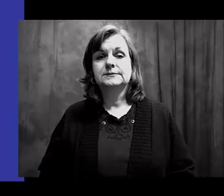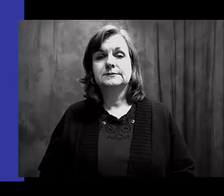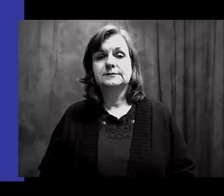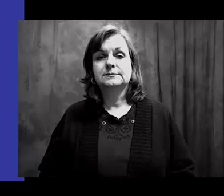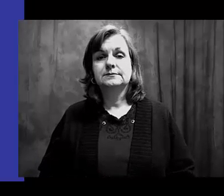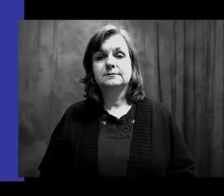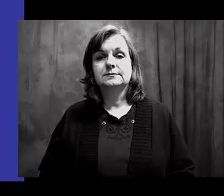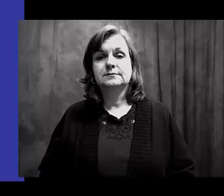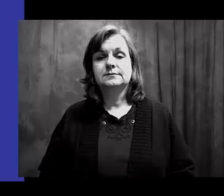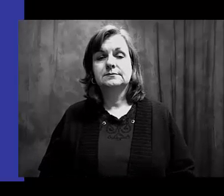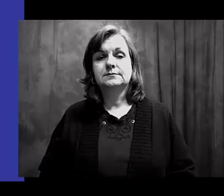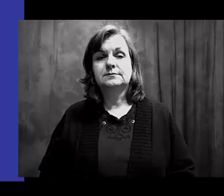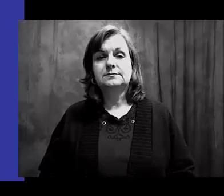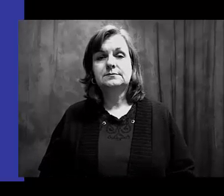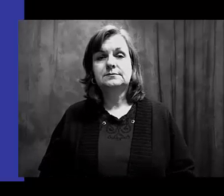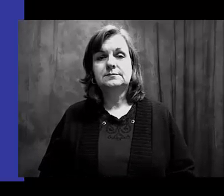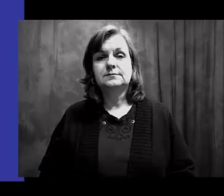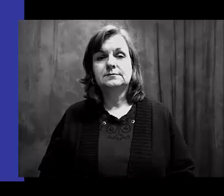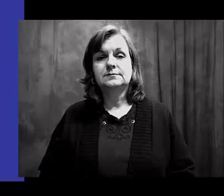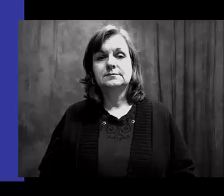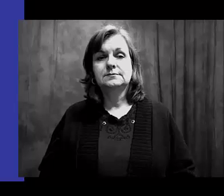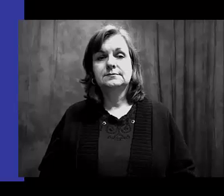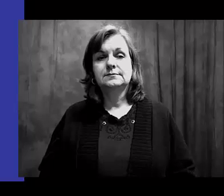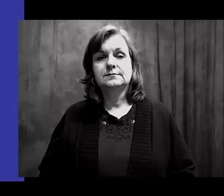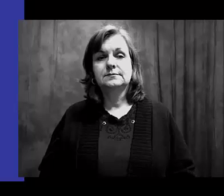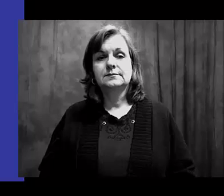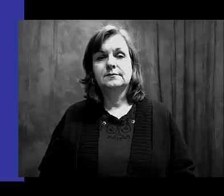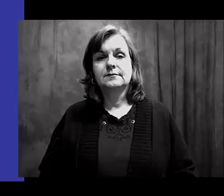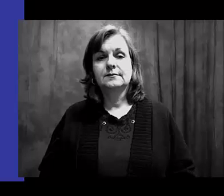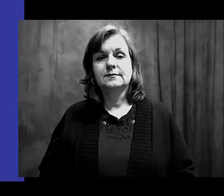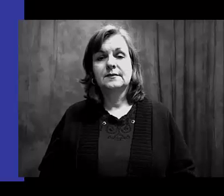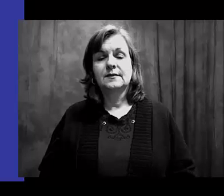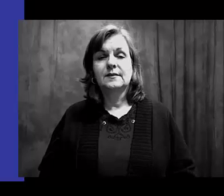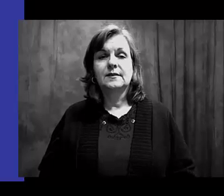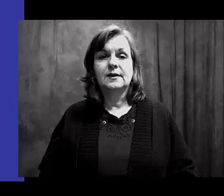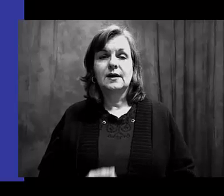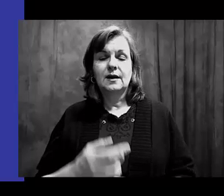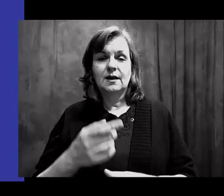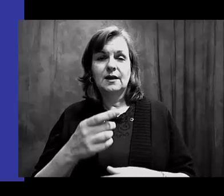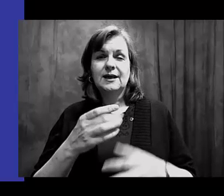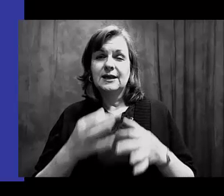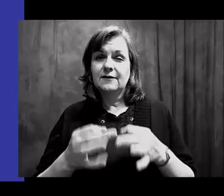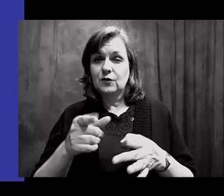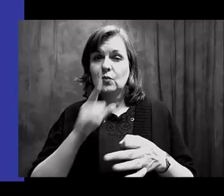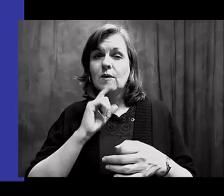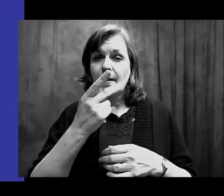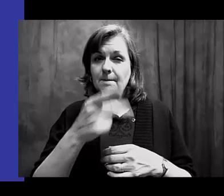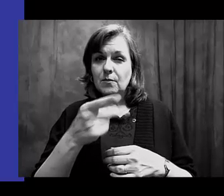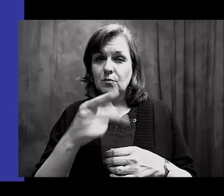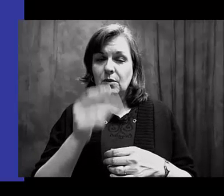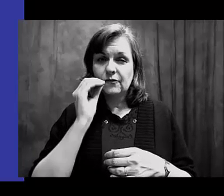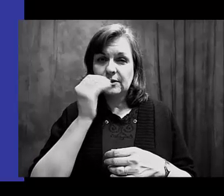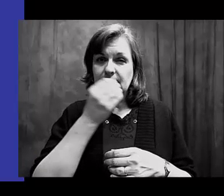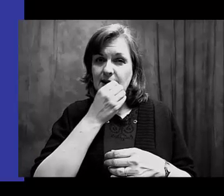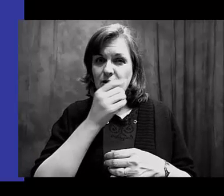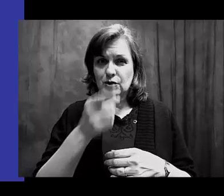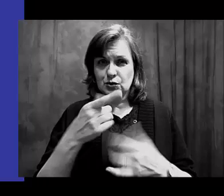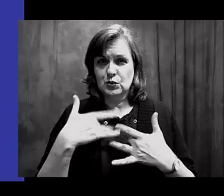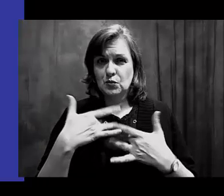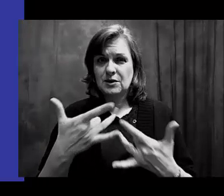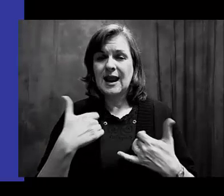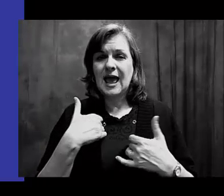what I want to know is, does being a purple flower make you more likely to have long